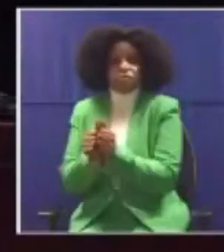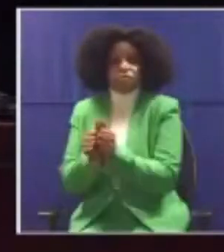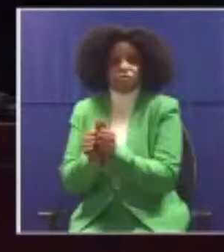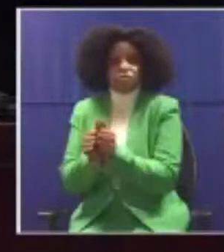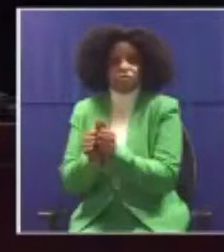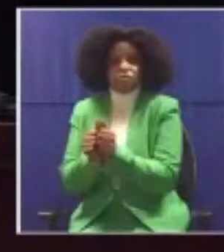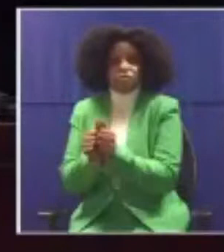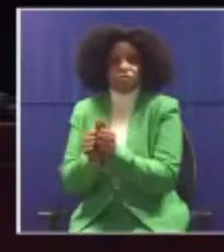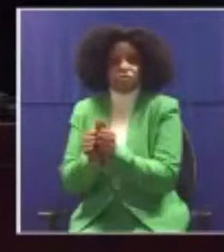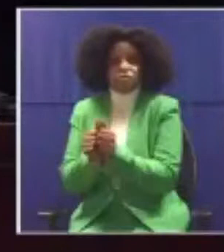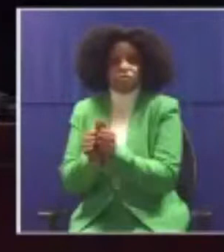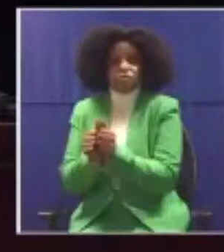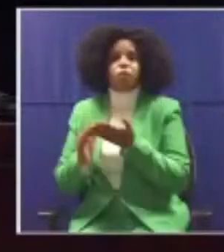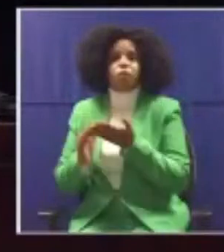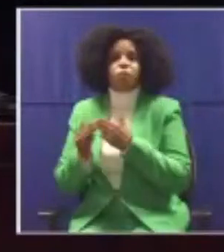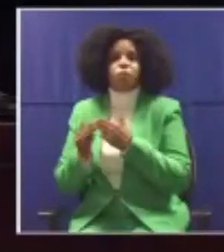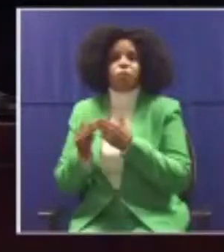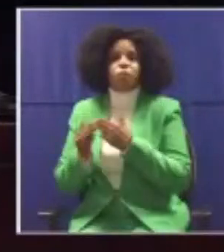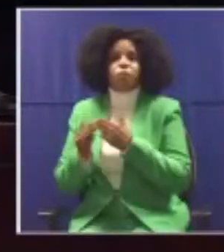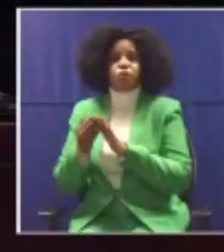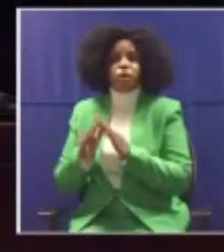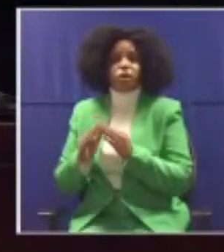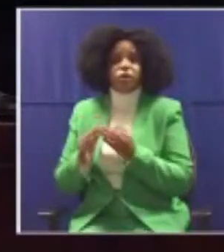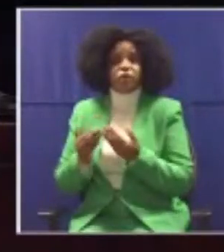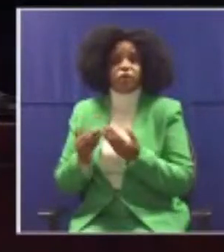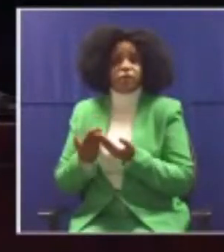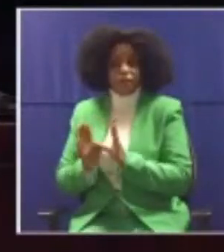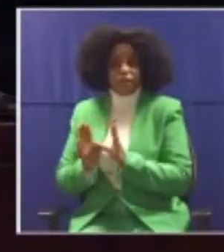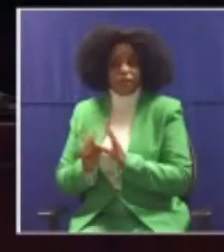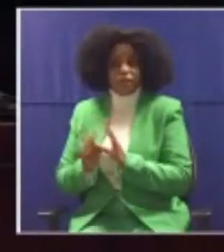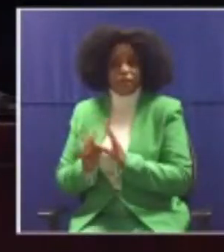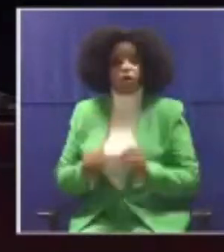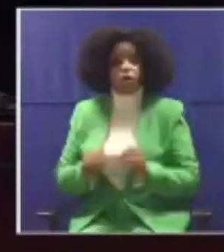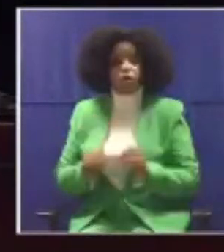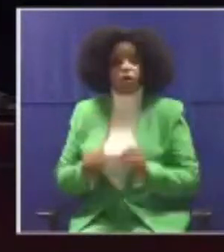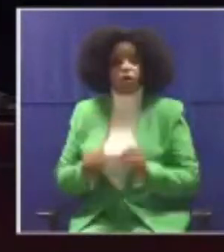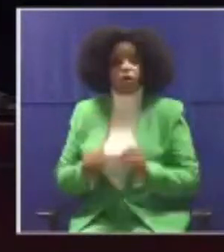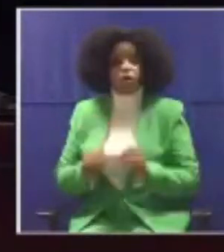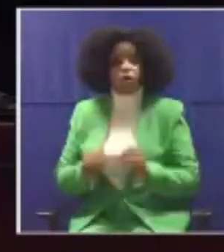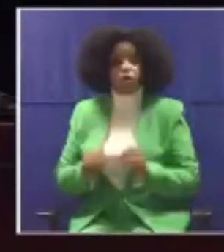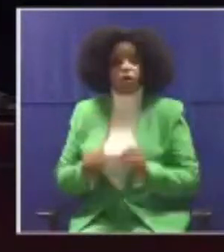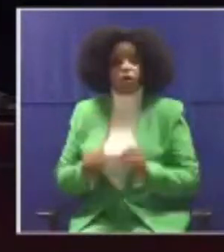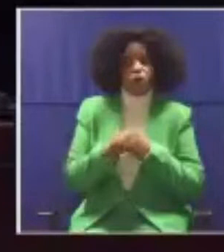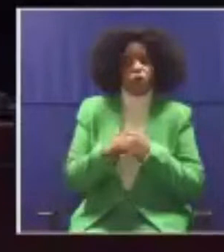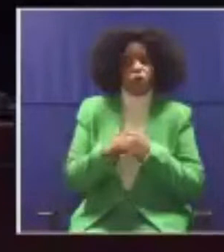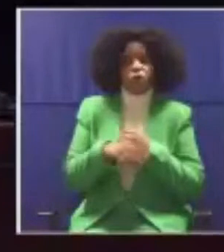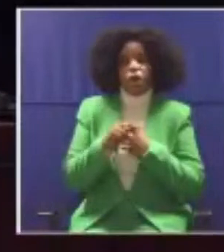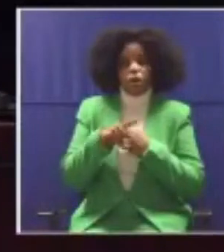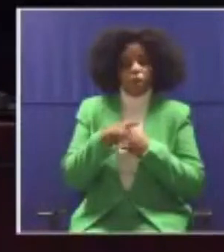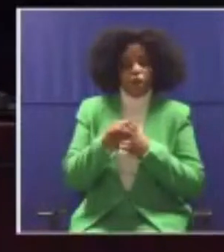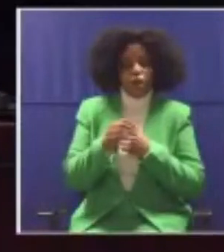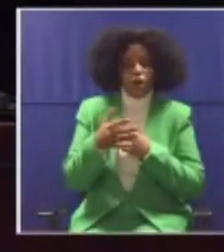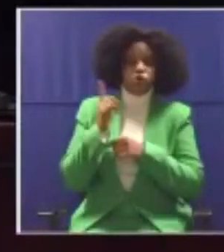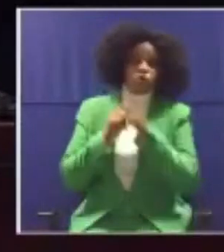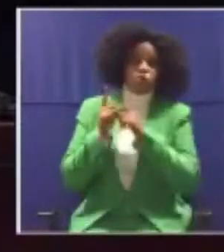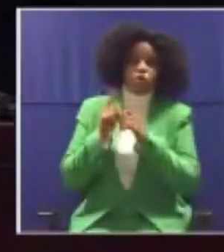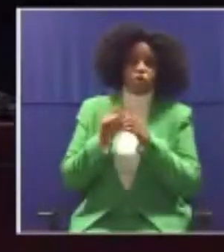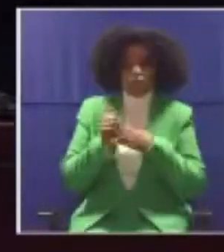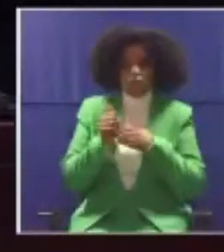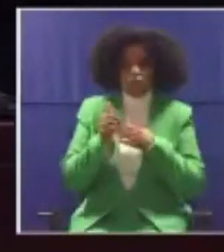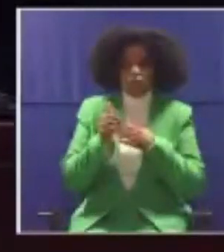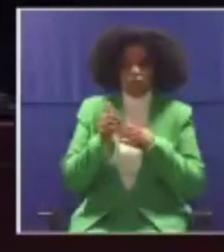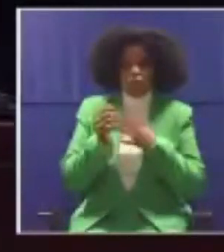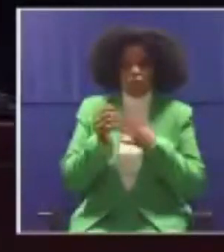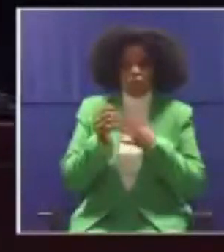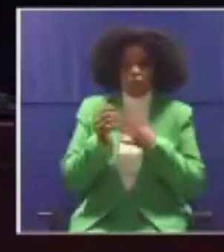civil society organizations, traditional leaders, religious leaders, and the private sector.